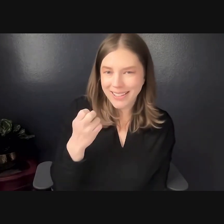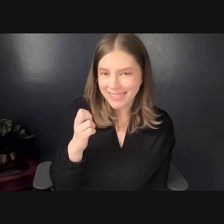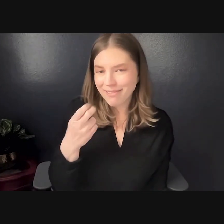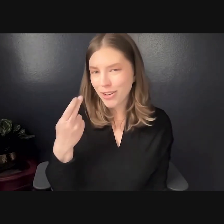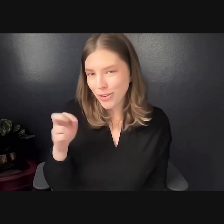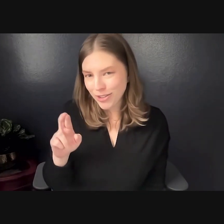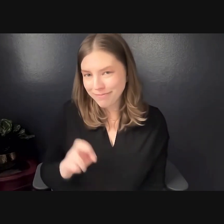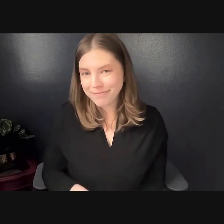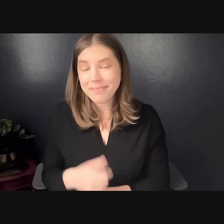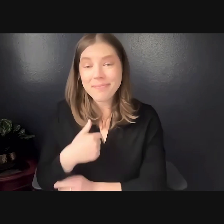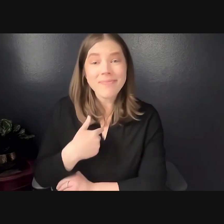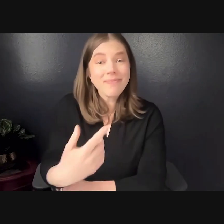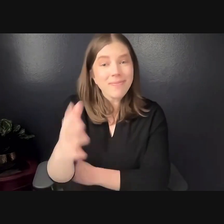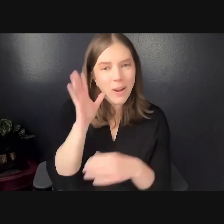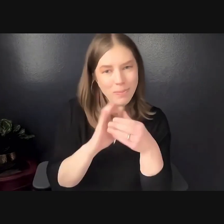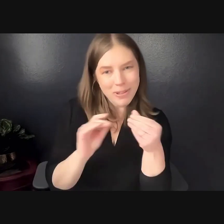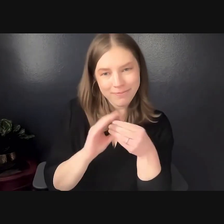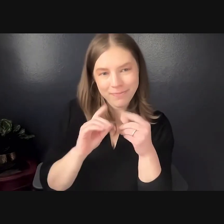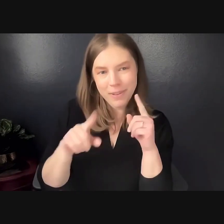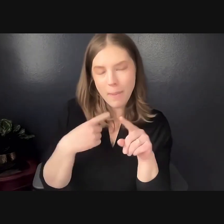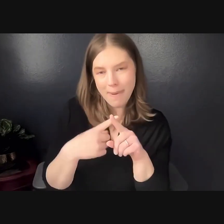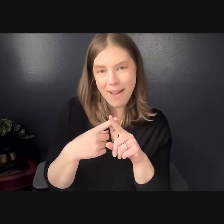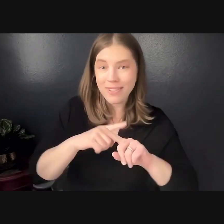My pronouns are she and her.